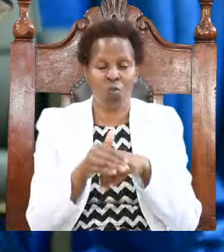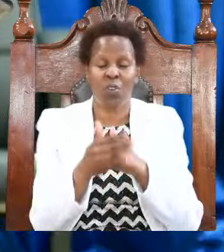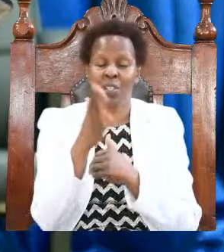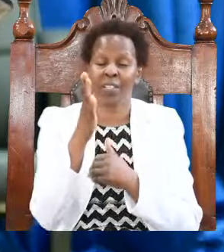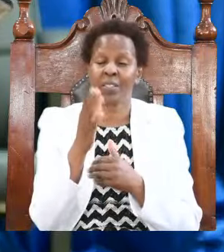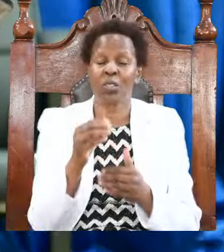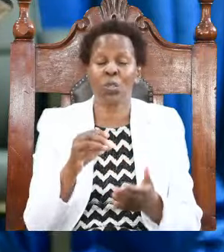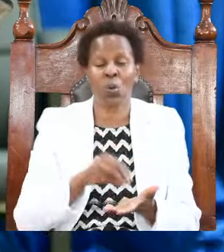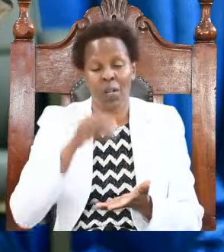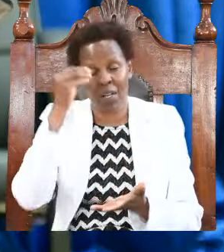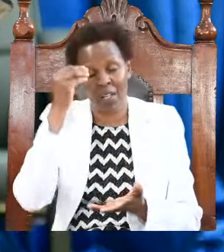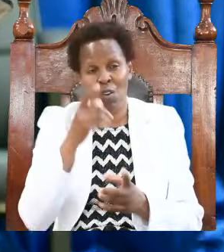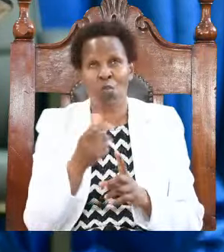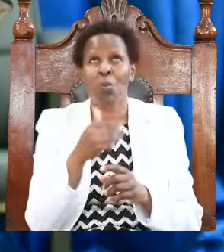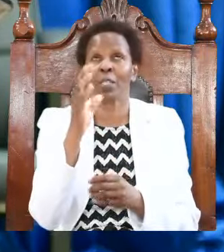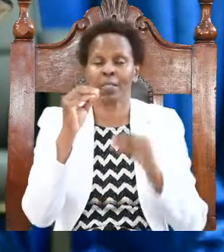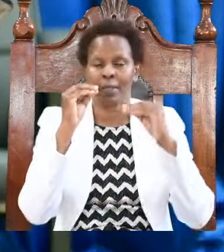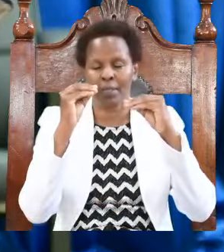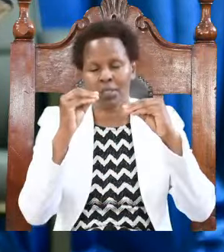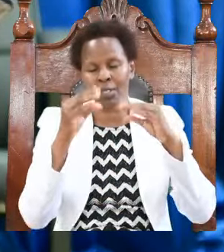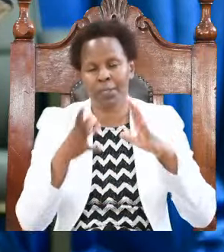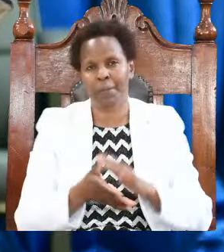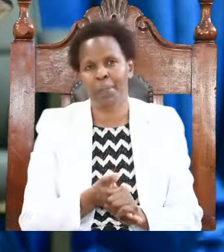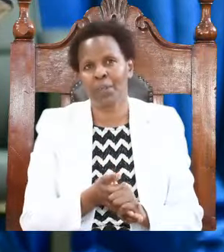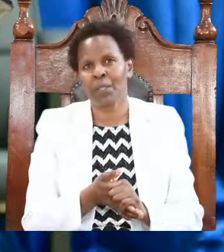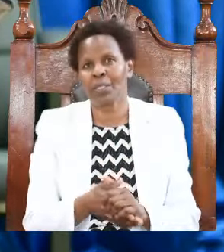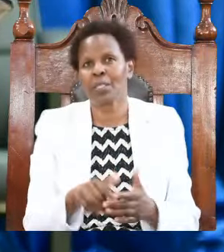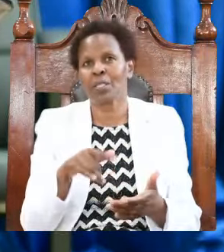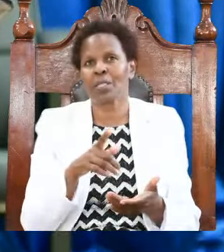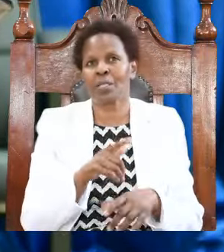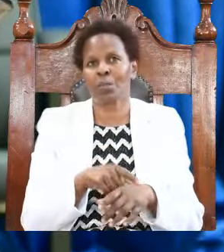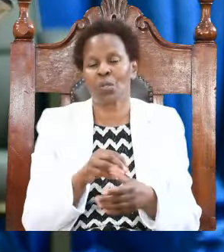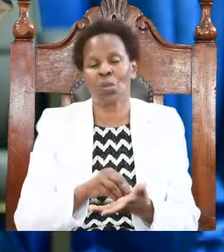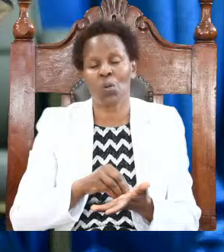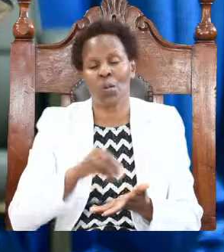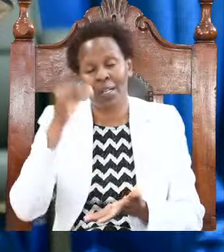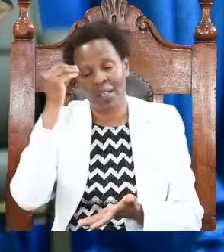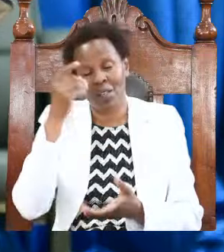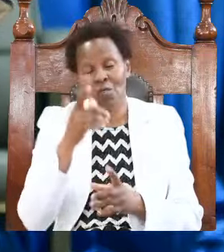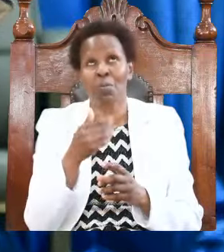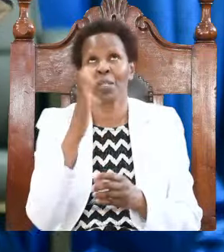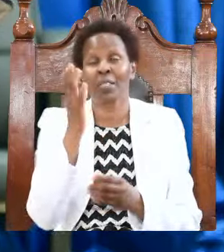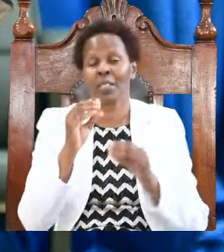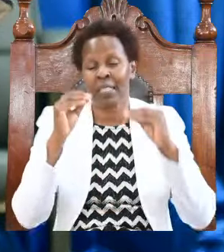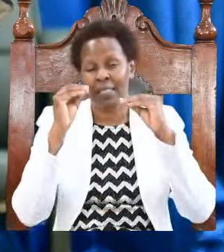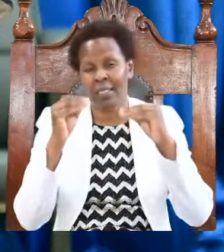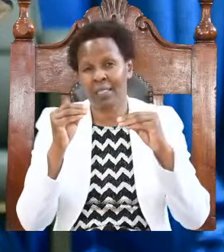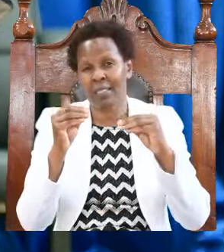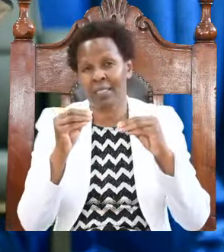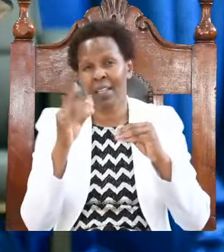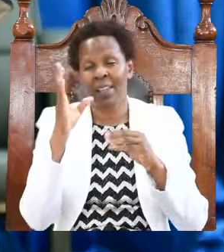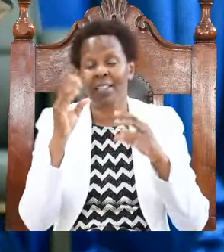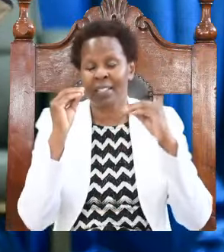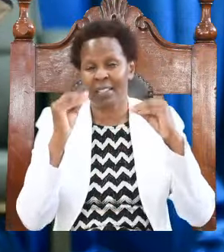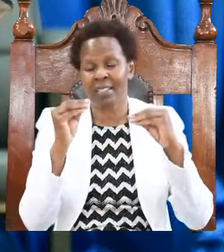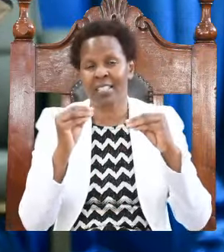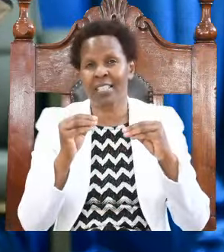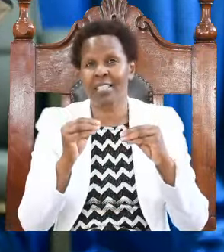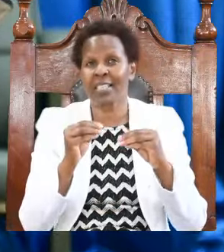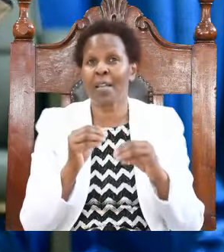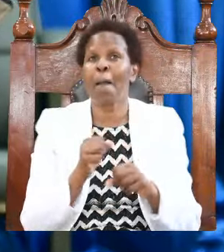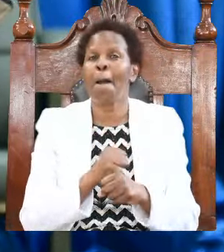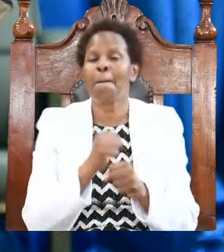learn from his teachings. And as we learn from his teachings, we allow those teachings to reshape our lives